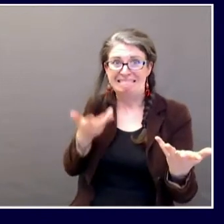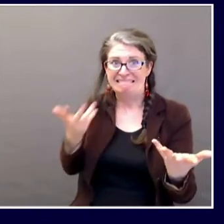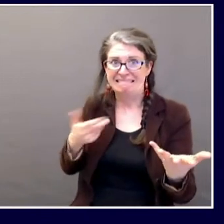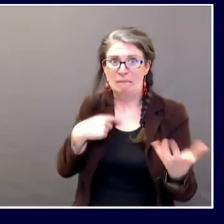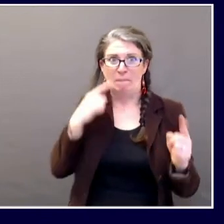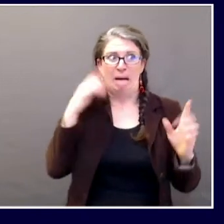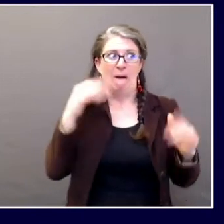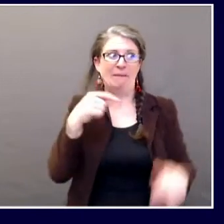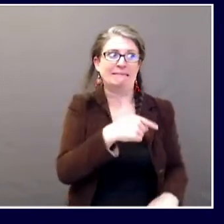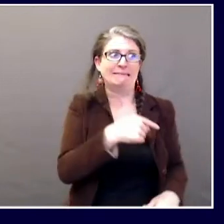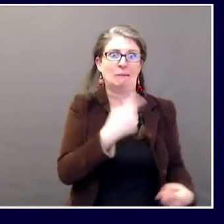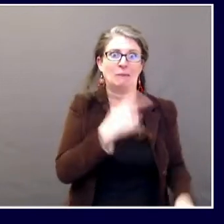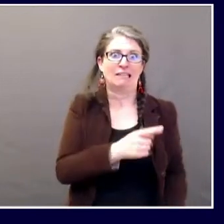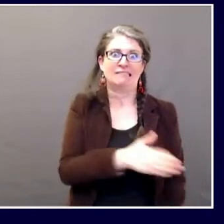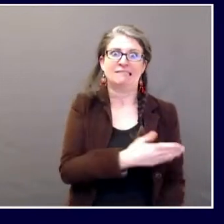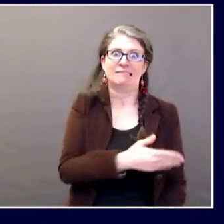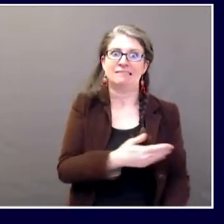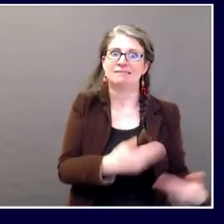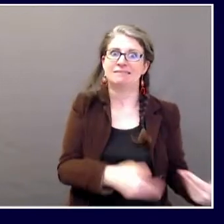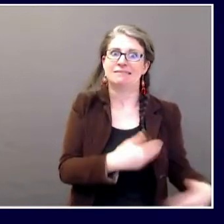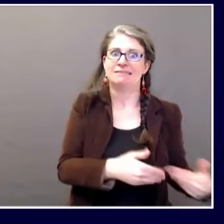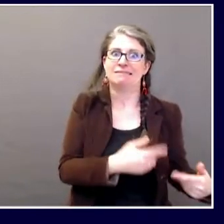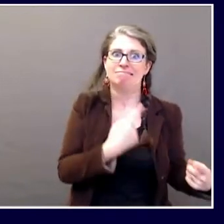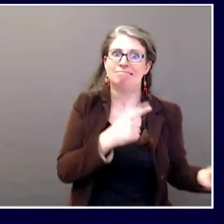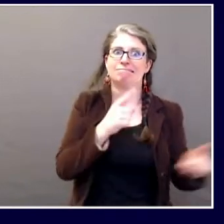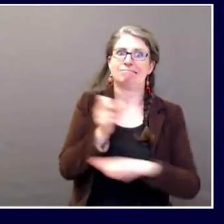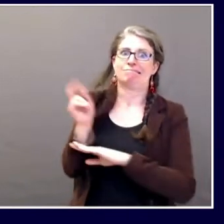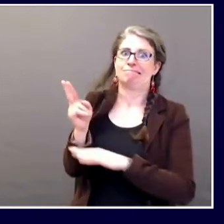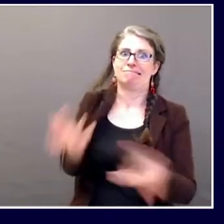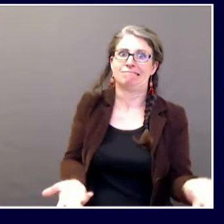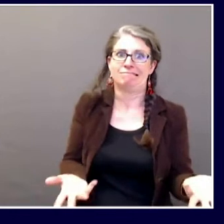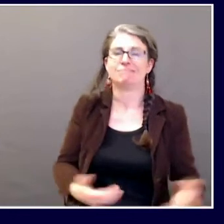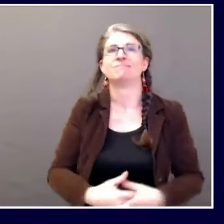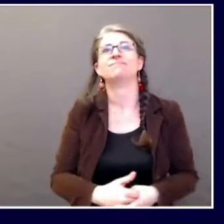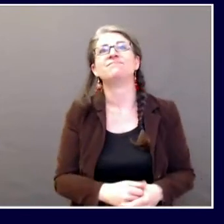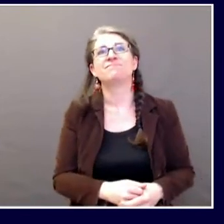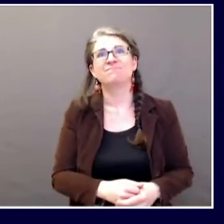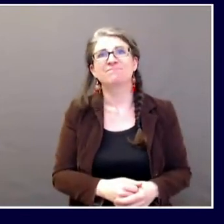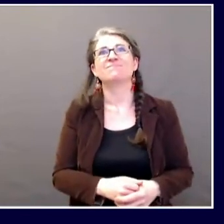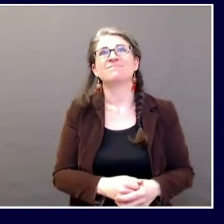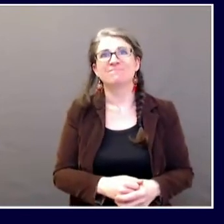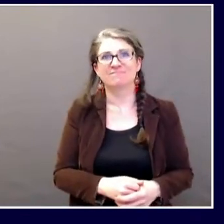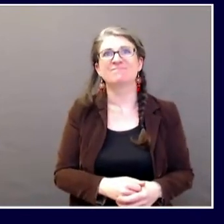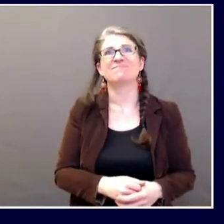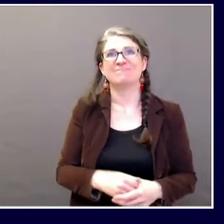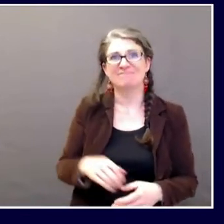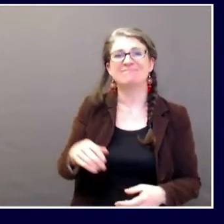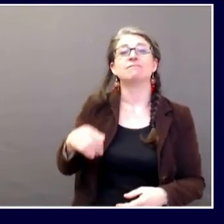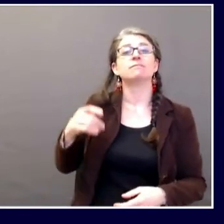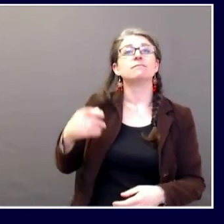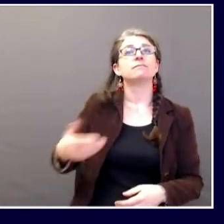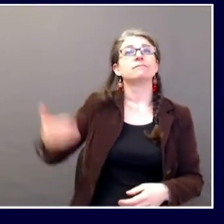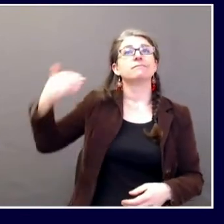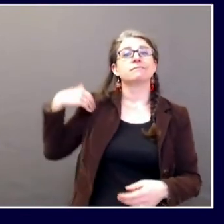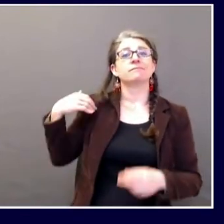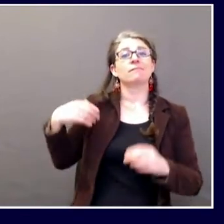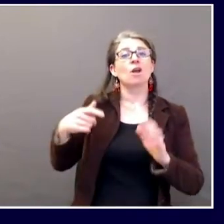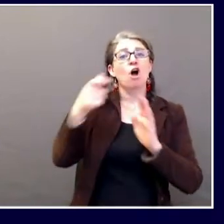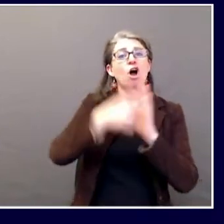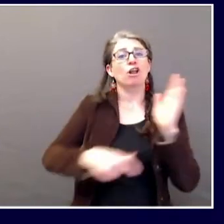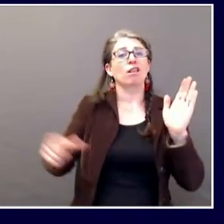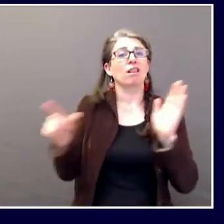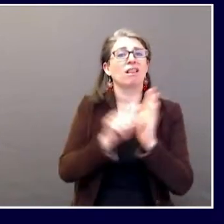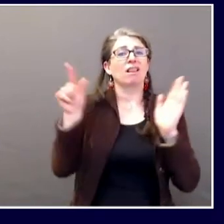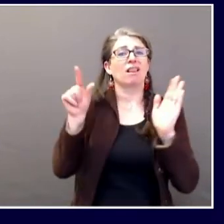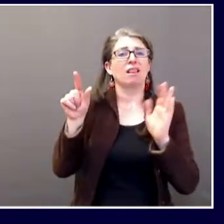hours documenting the myriad failures of VAMS. Secondly, it's got to be really